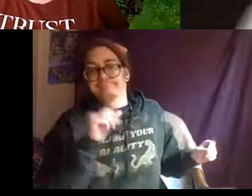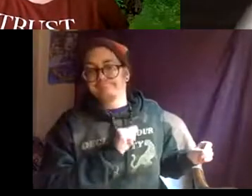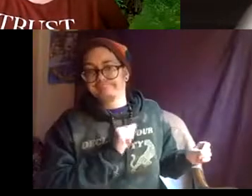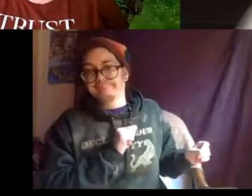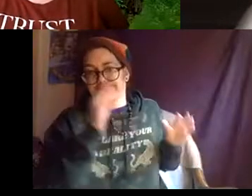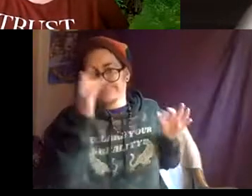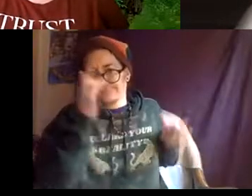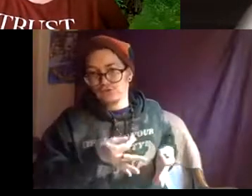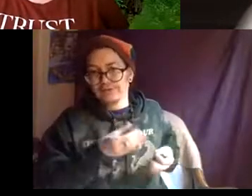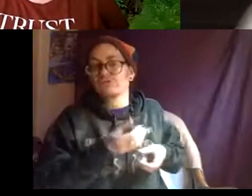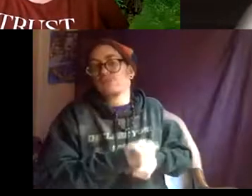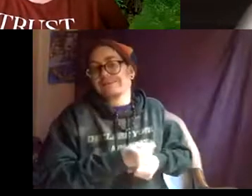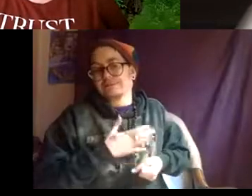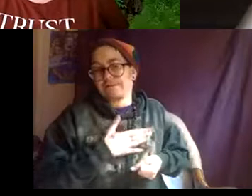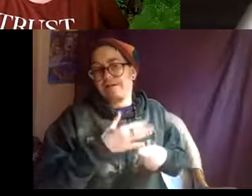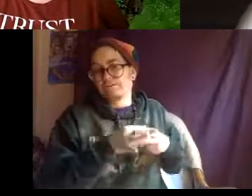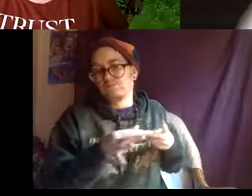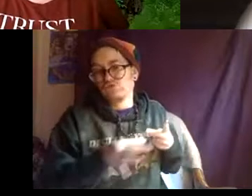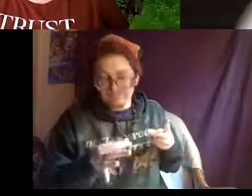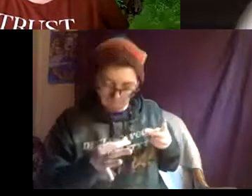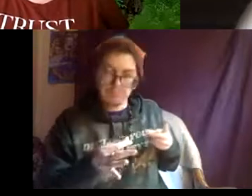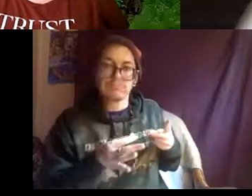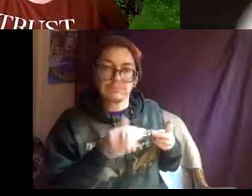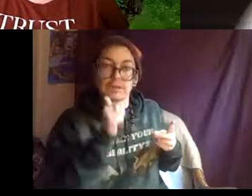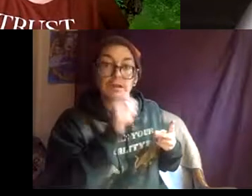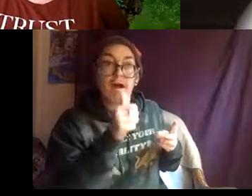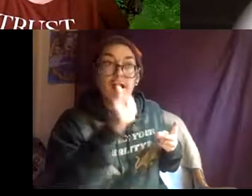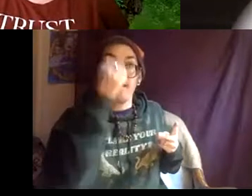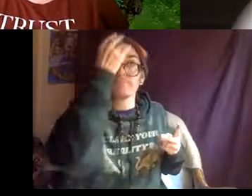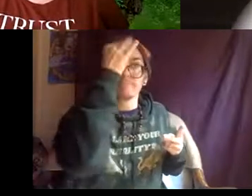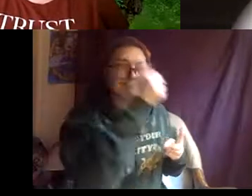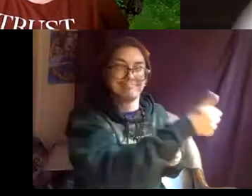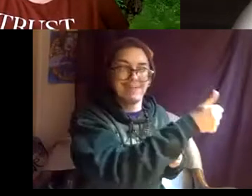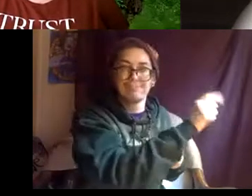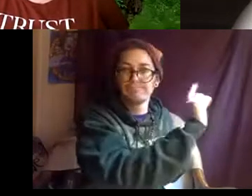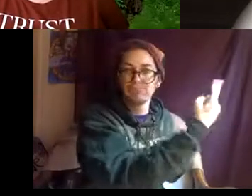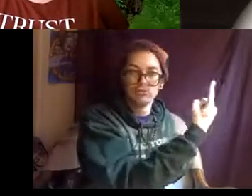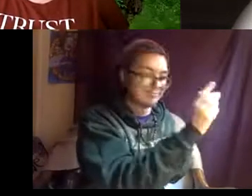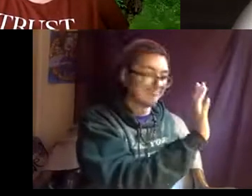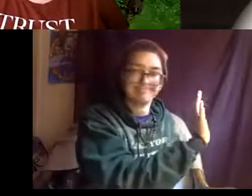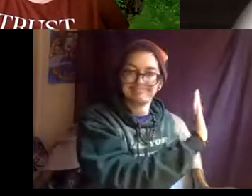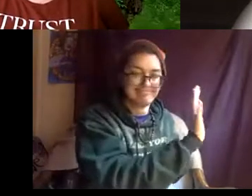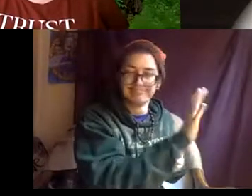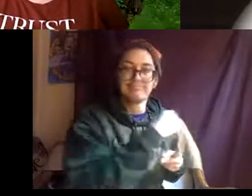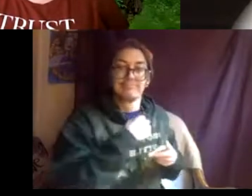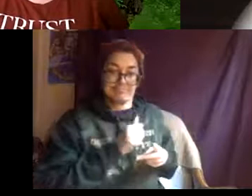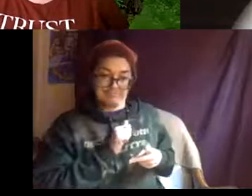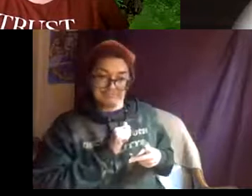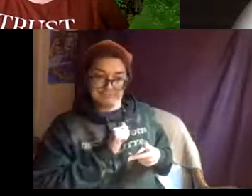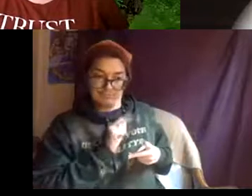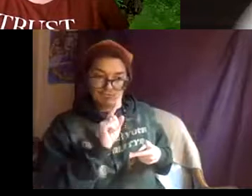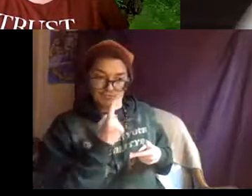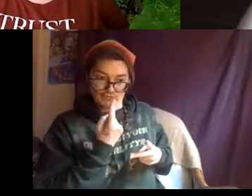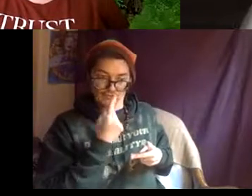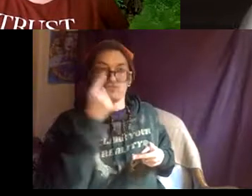from those relationships and working to get out. And then it becomes their own choice. It's an empowered decision.